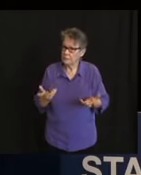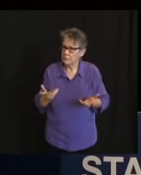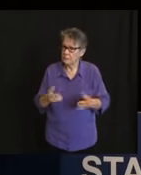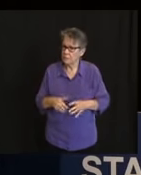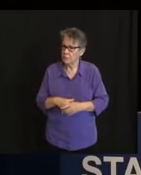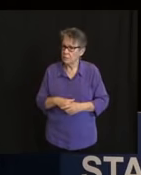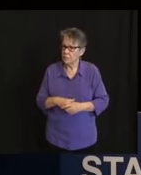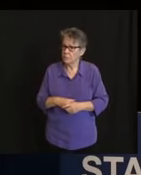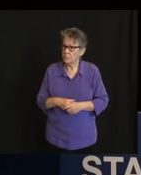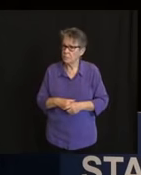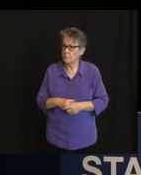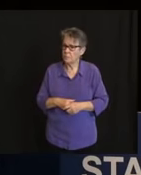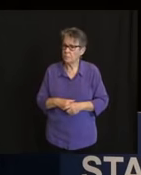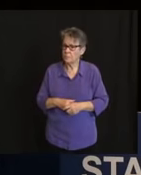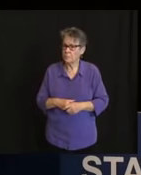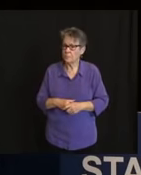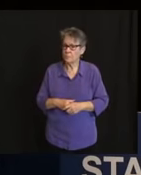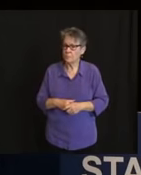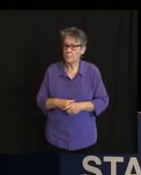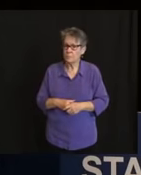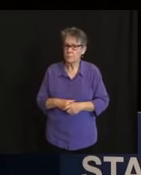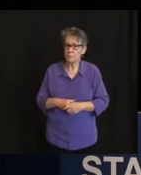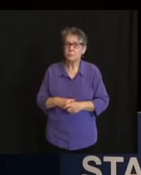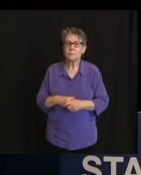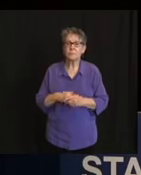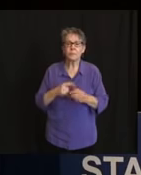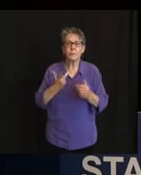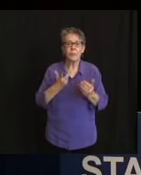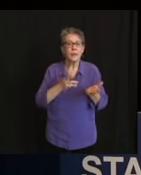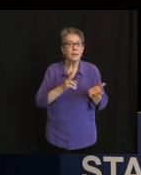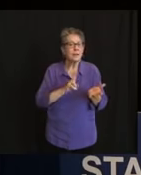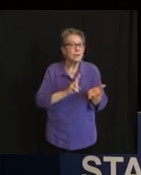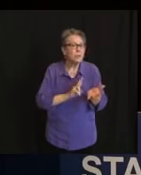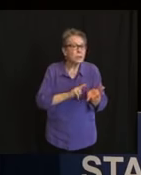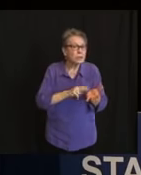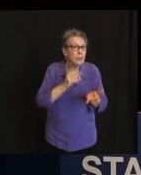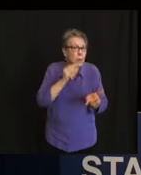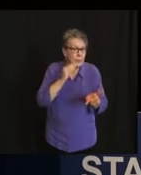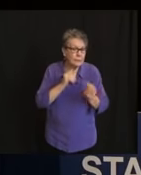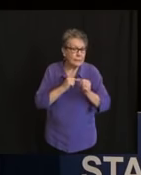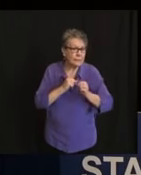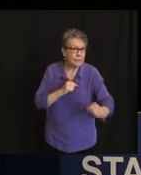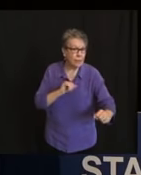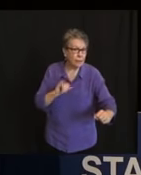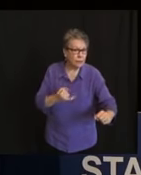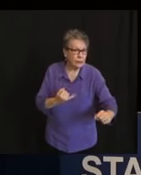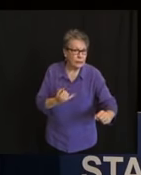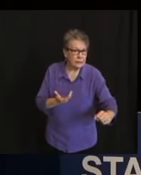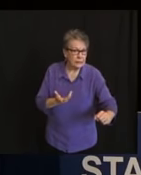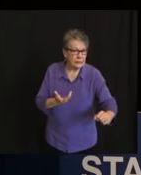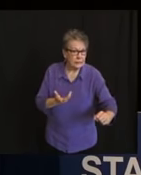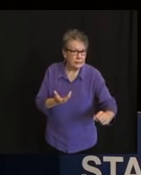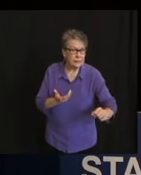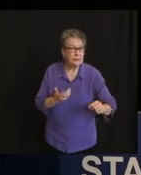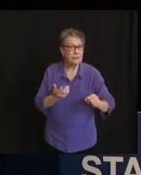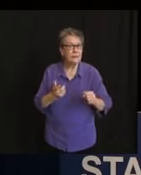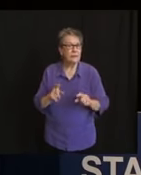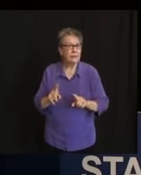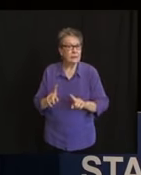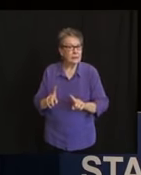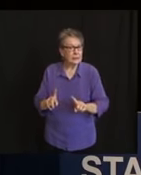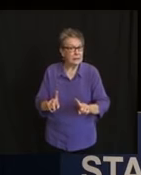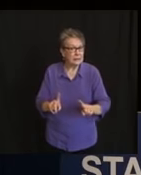represent an opportunity where those testing results, especially in those less impacted facilities, actually might make a difference,